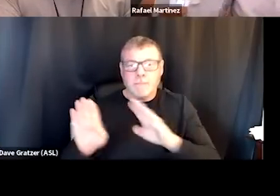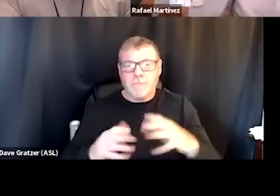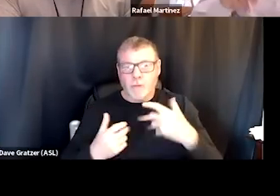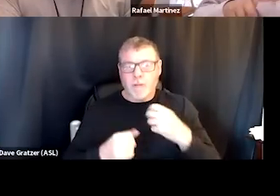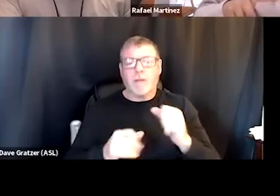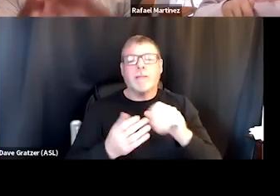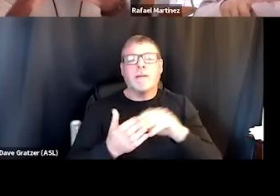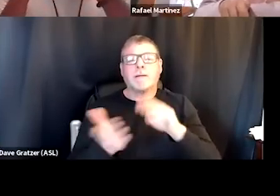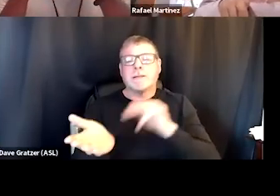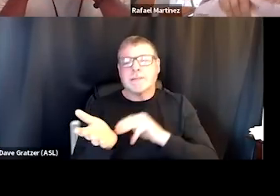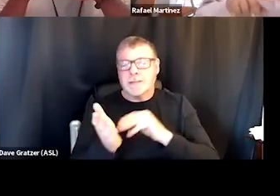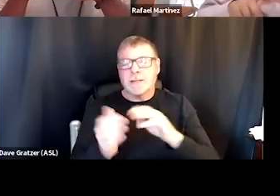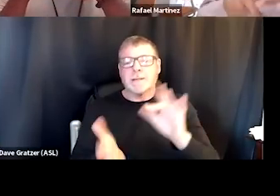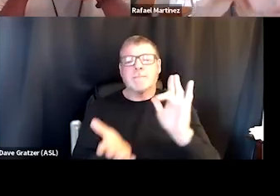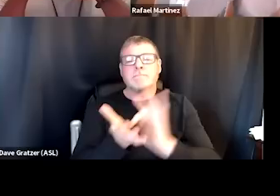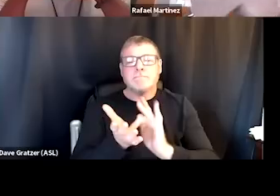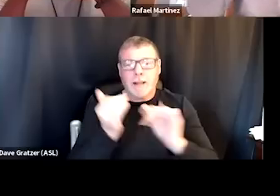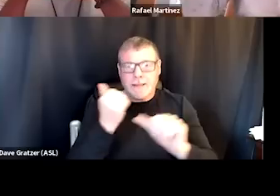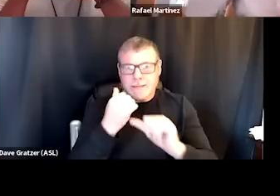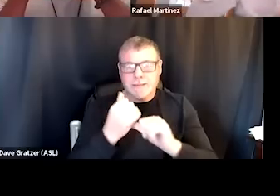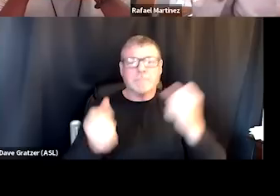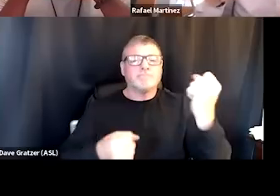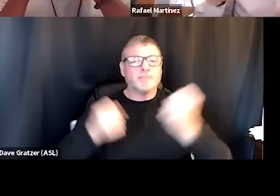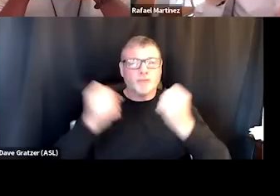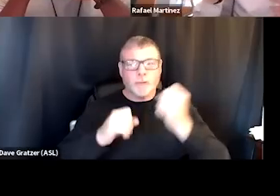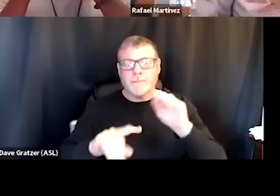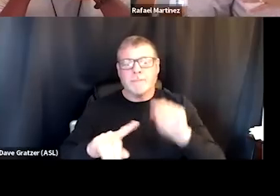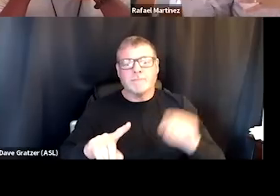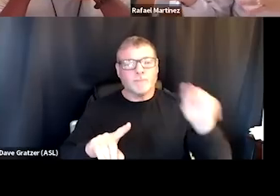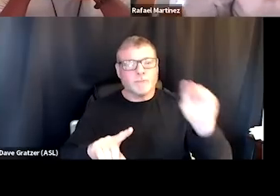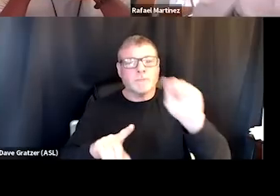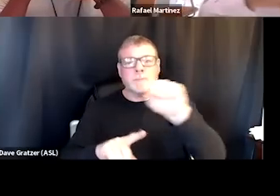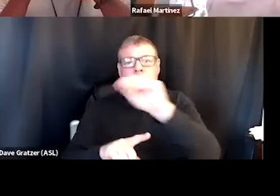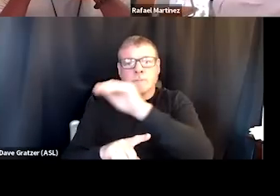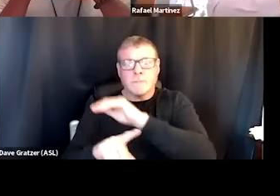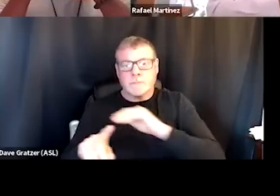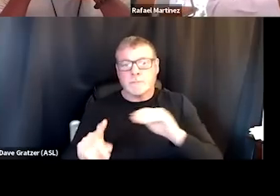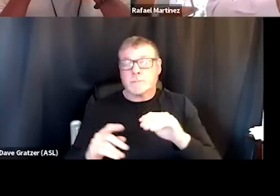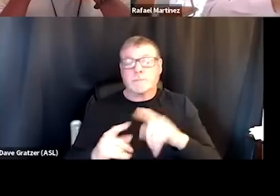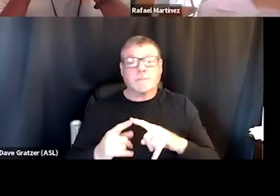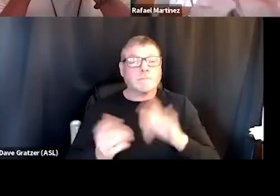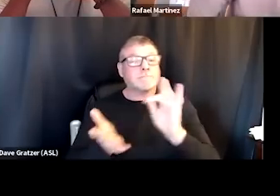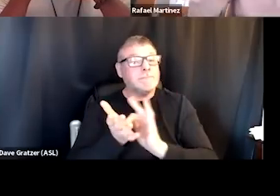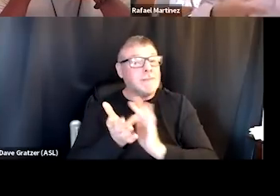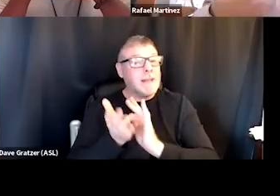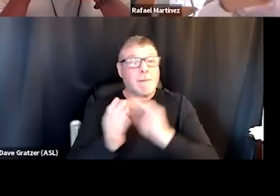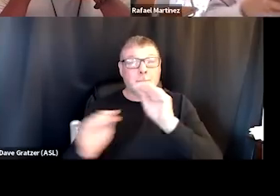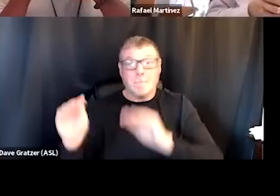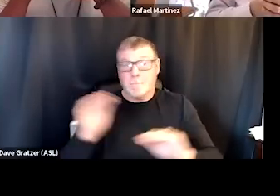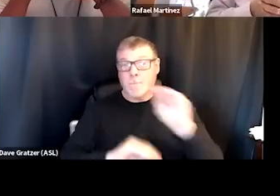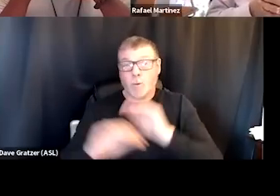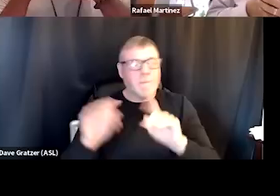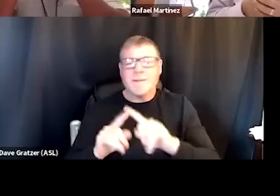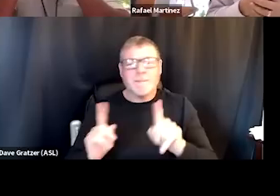consultant and a medical assistant and the vehicle, and they were out moving around, maybe with the medical mobile unit as well, but it wasn't a